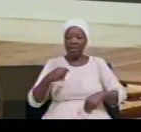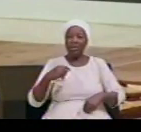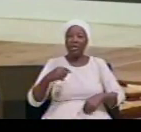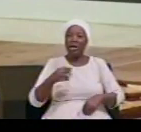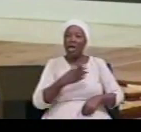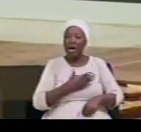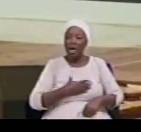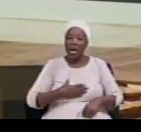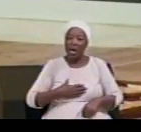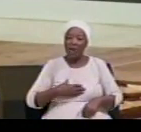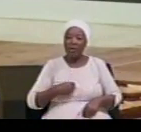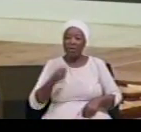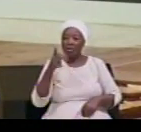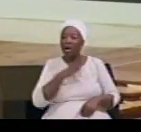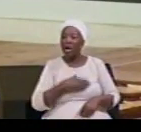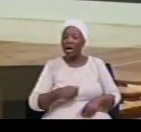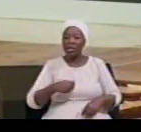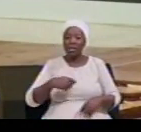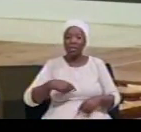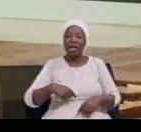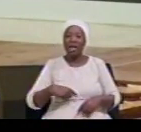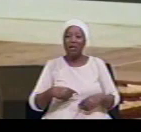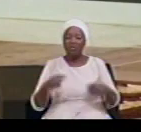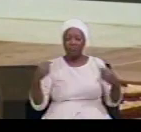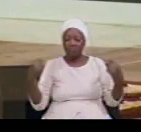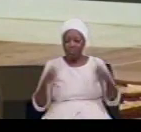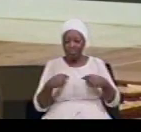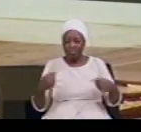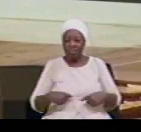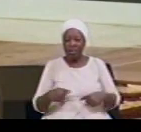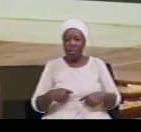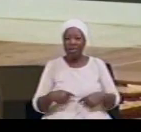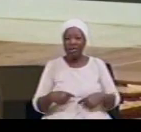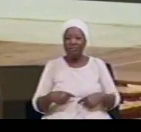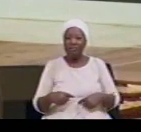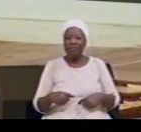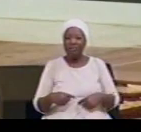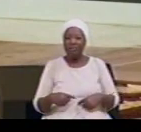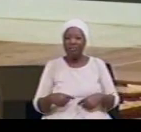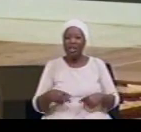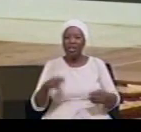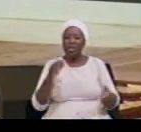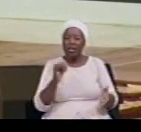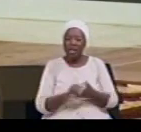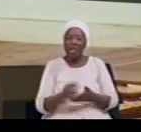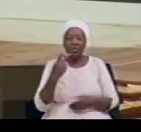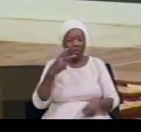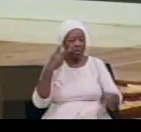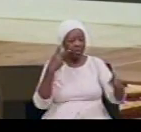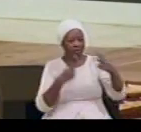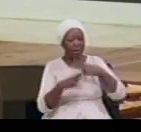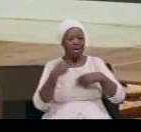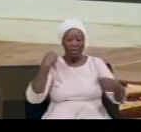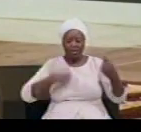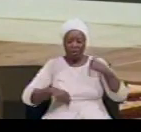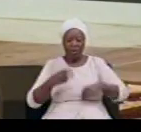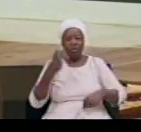afflicted. The smiting was prophesied. The beating was